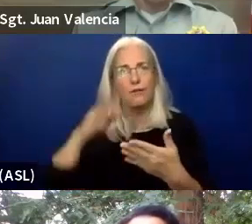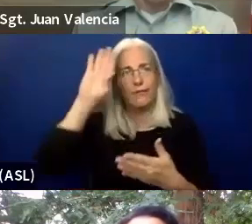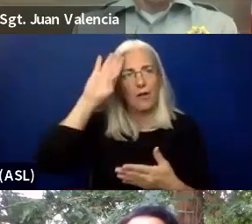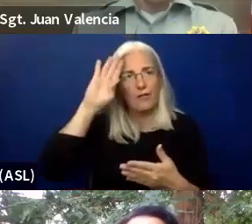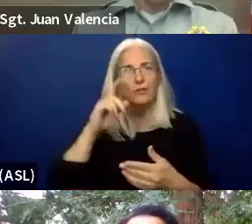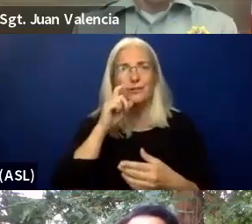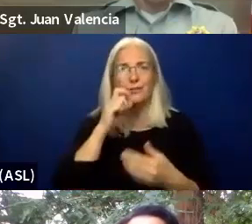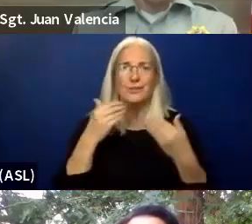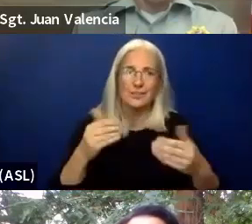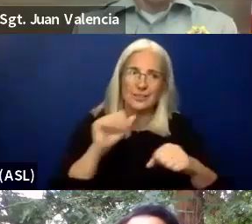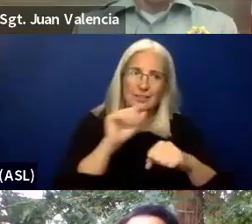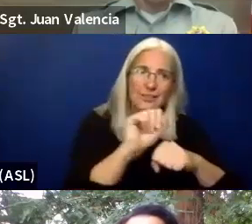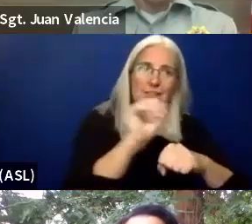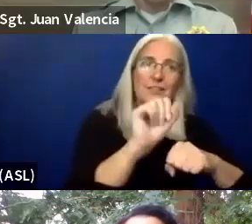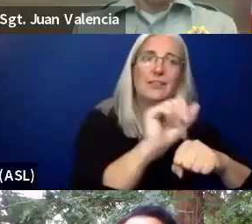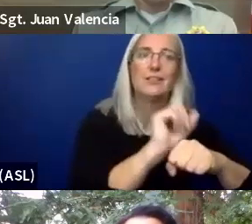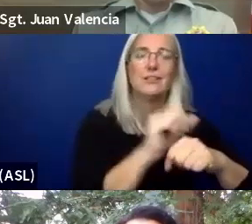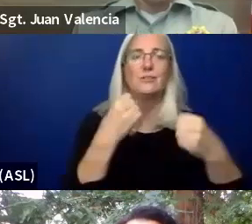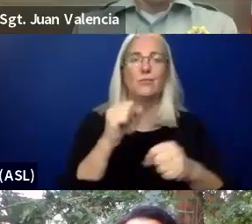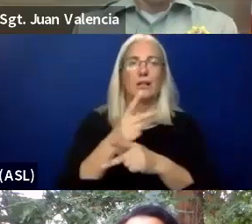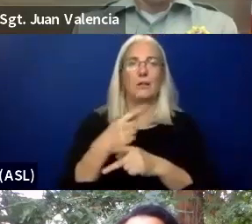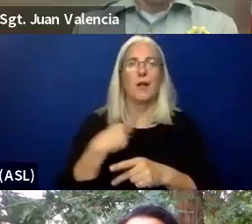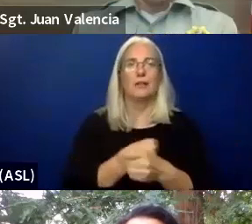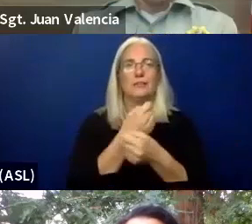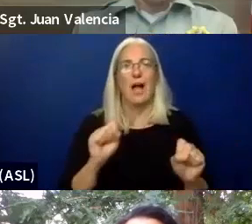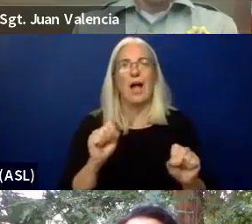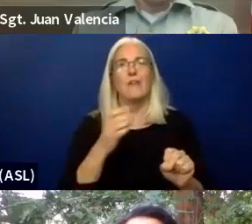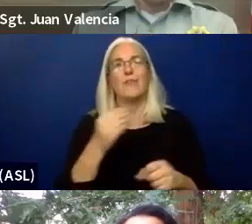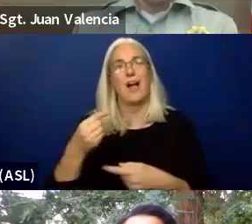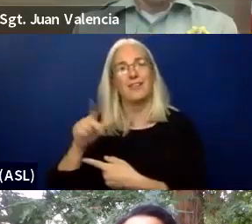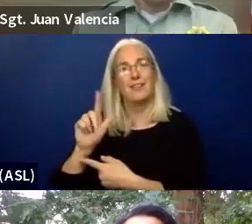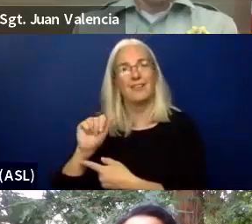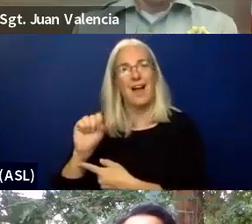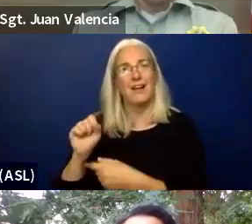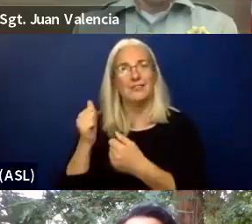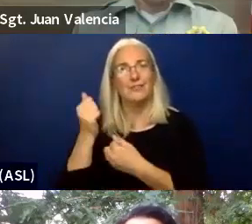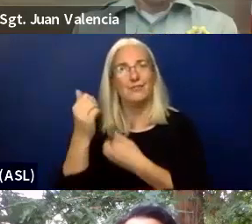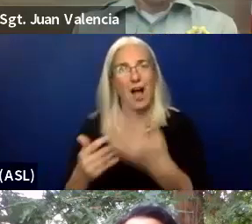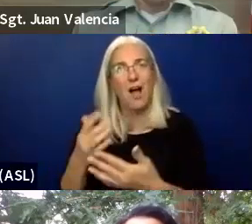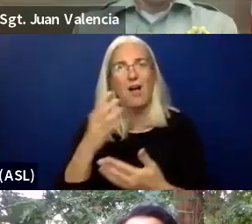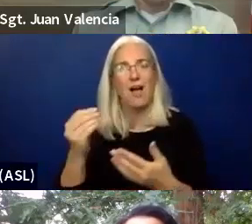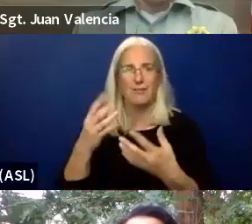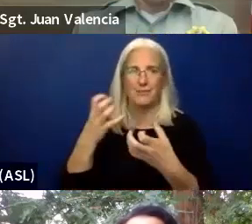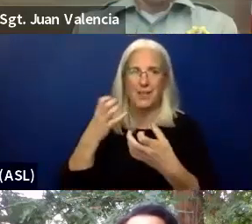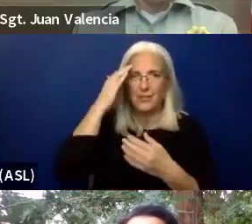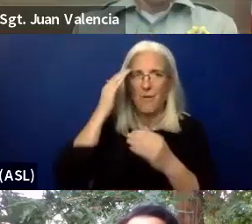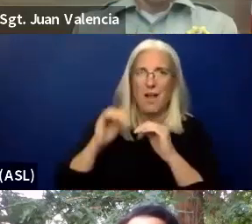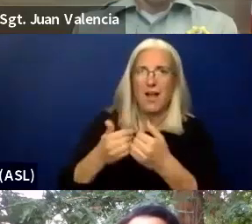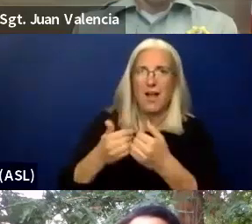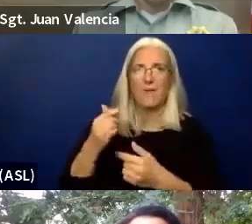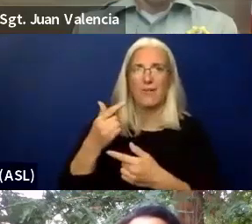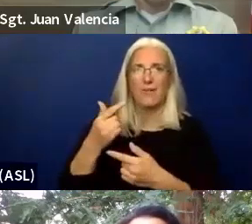fire, we take a moment to consider the fire's impact on our efforts to decrease the COVID case rates and